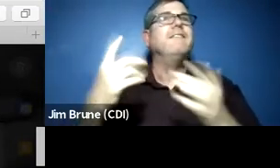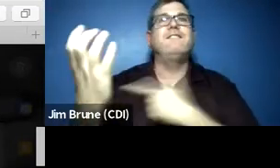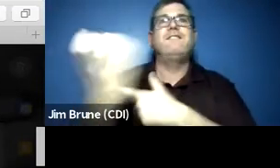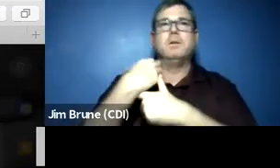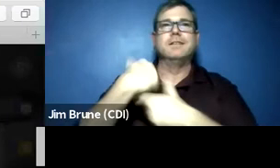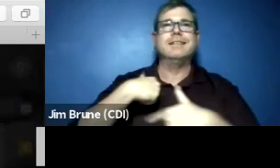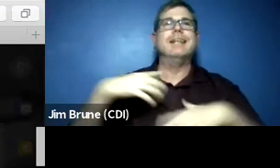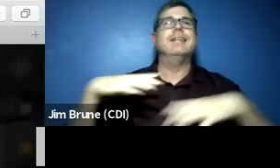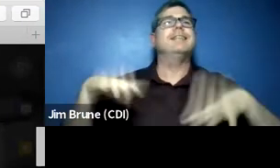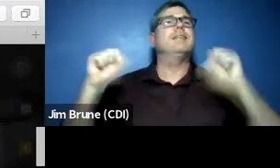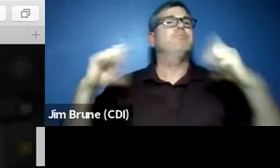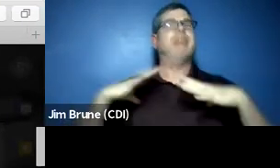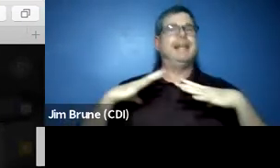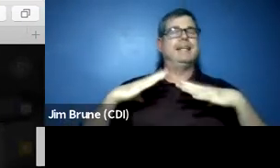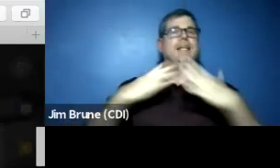Okay.